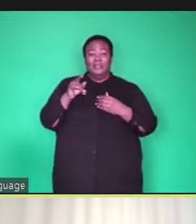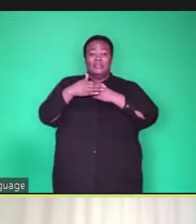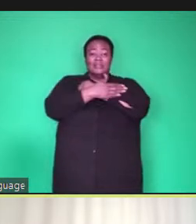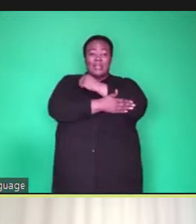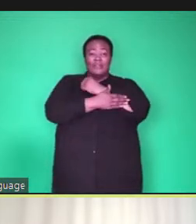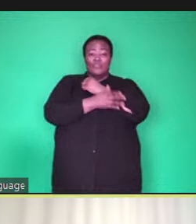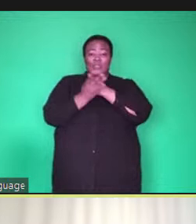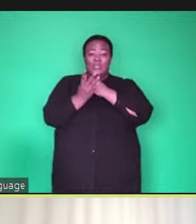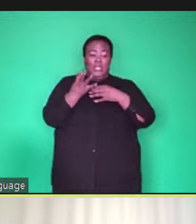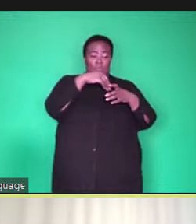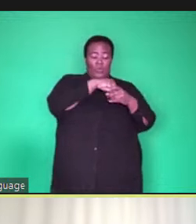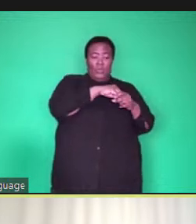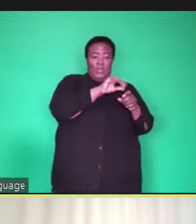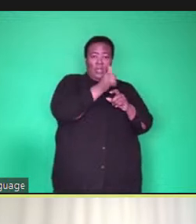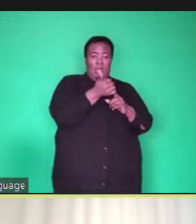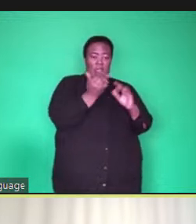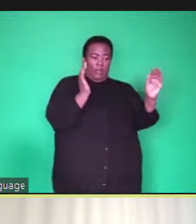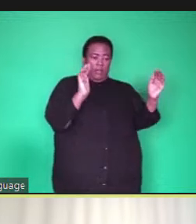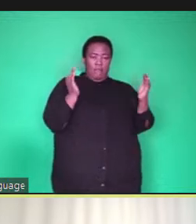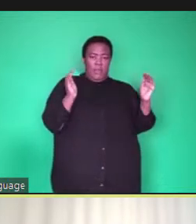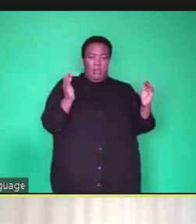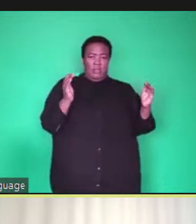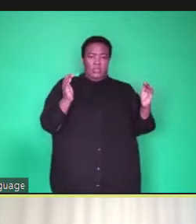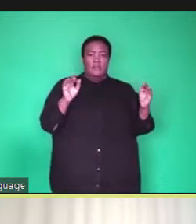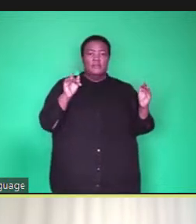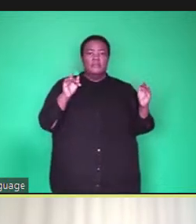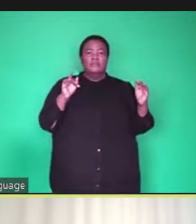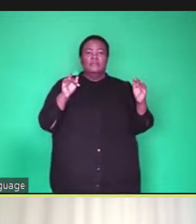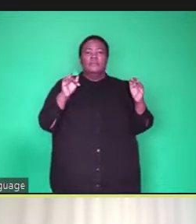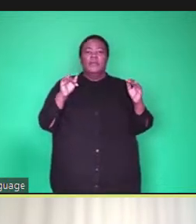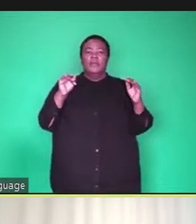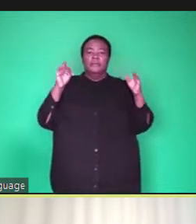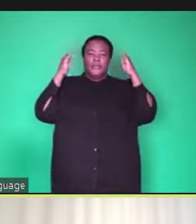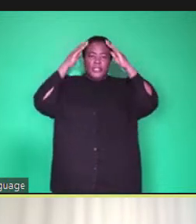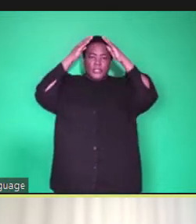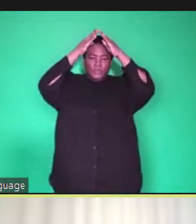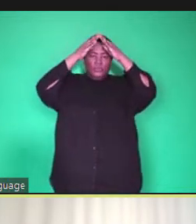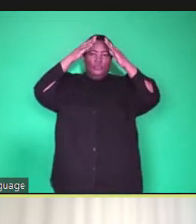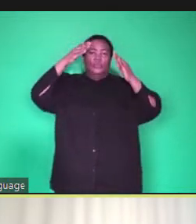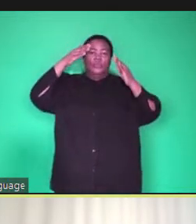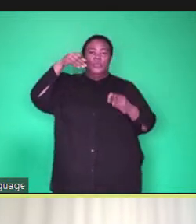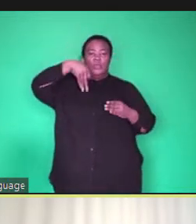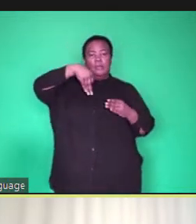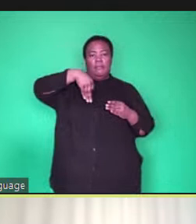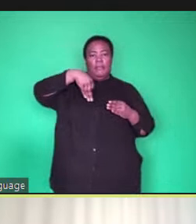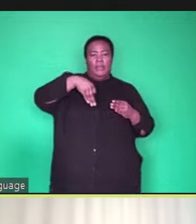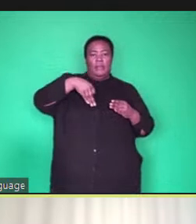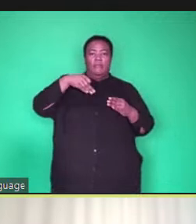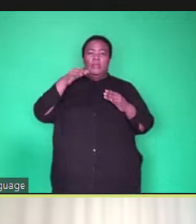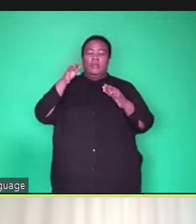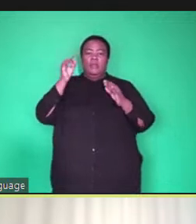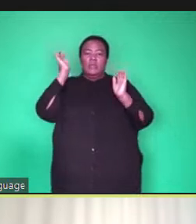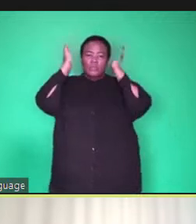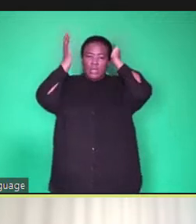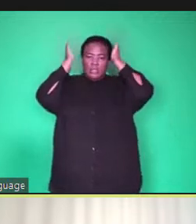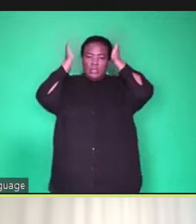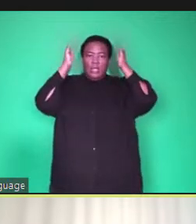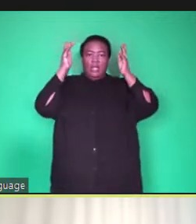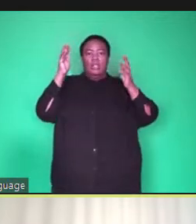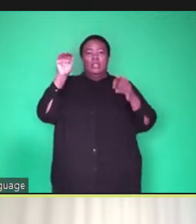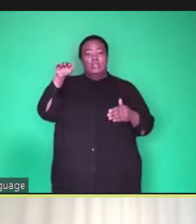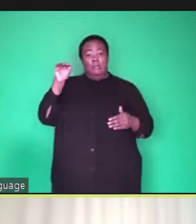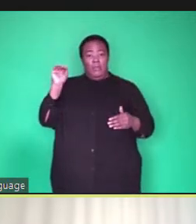another comparative study, are Lesotho, Namibia, Swaziland, and Zimbabwe. And those also are, of